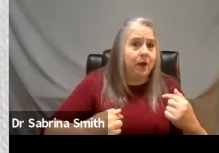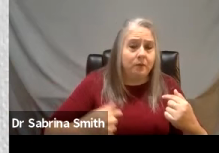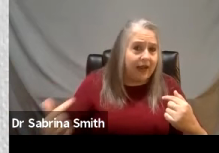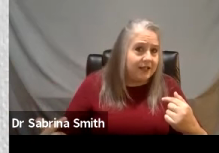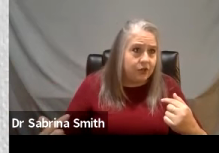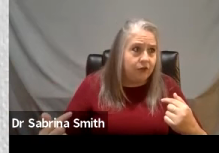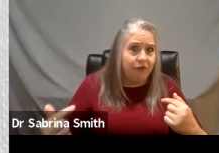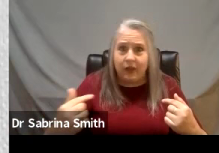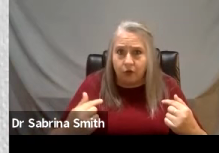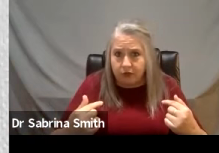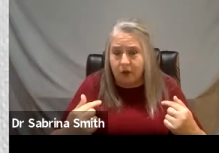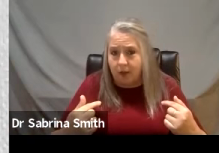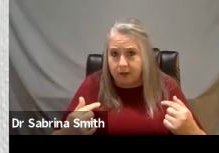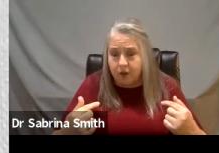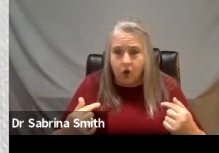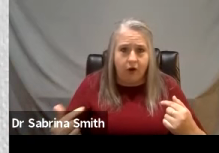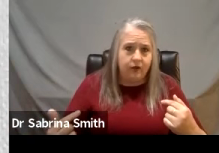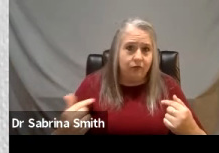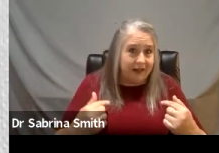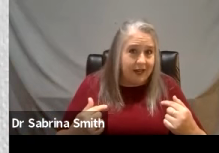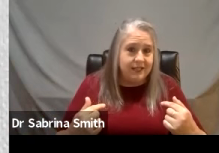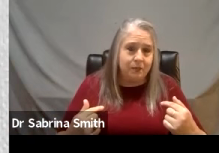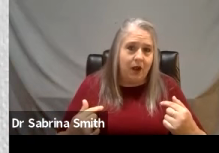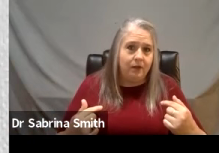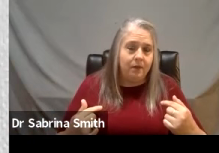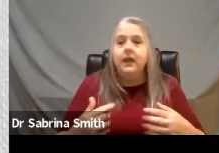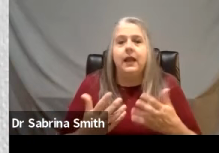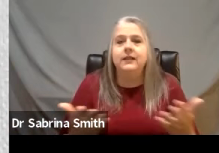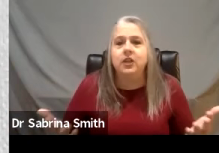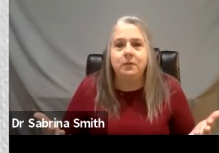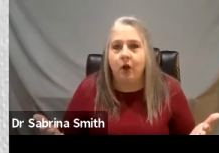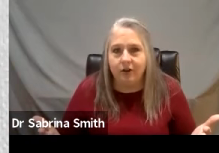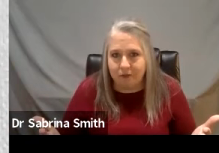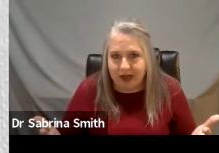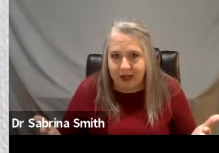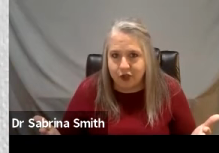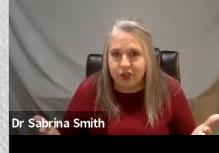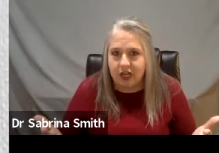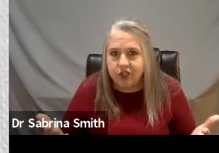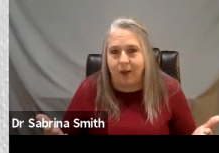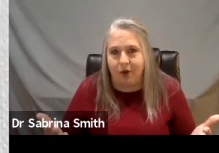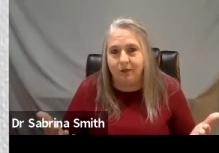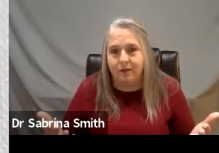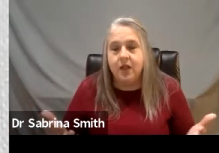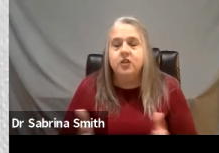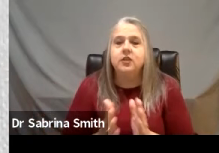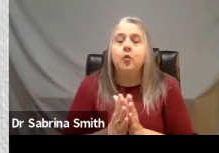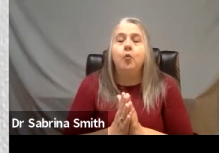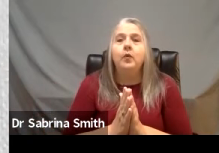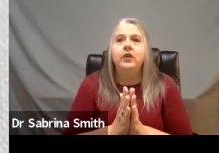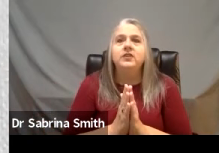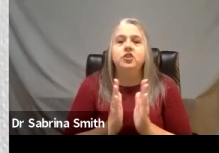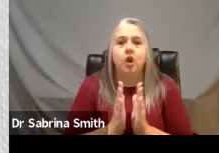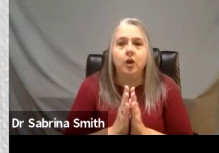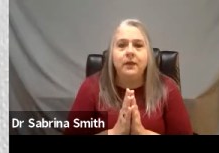tells me a problem, but I still don't feel the problem, or I don't recognize the problem, it's going to be harder for me to actually change that problem. So